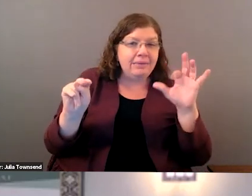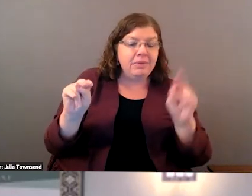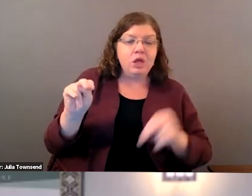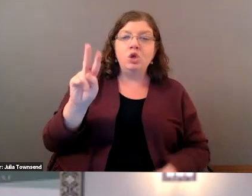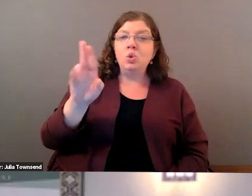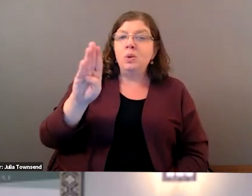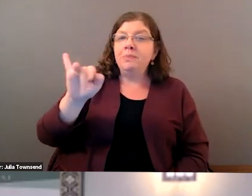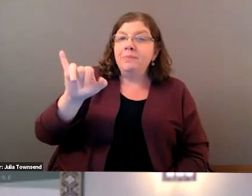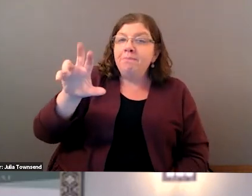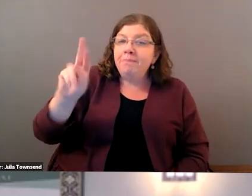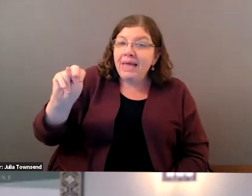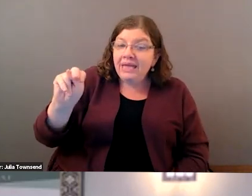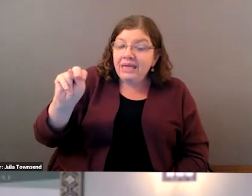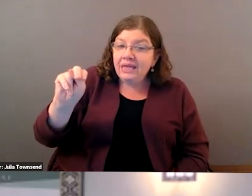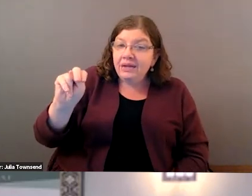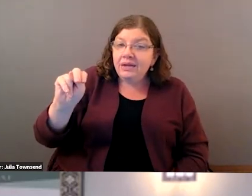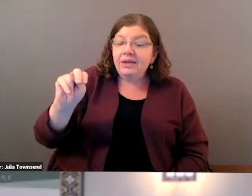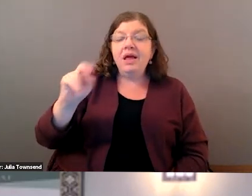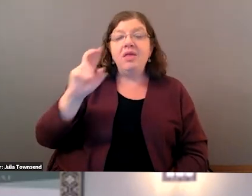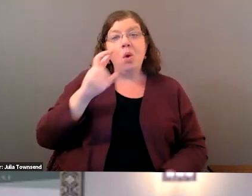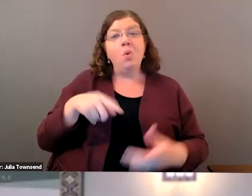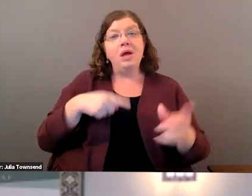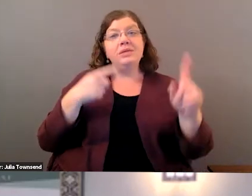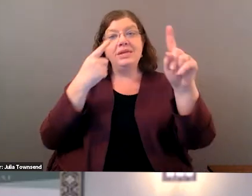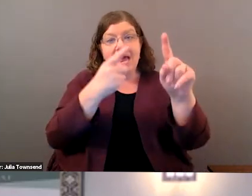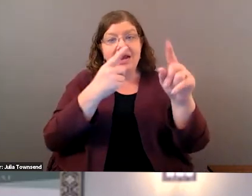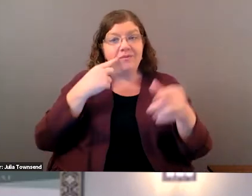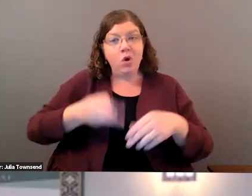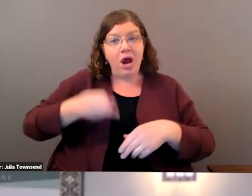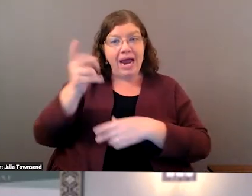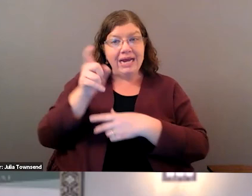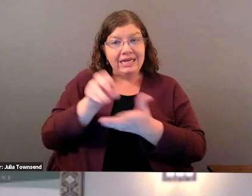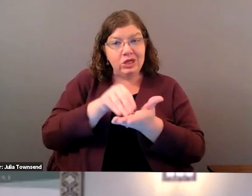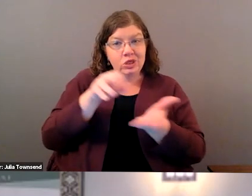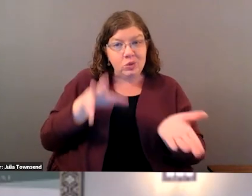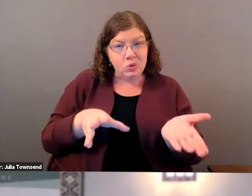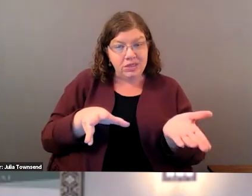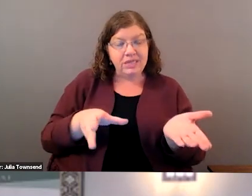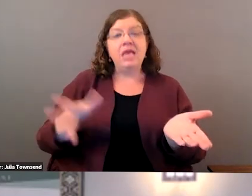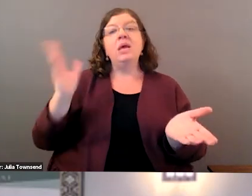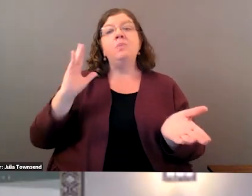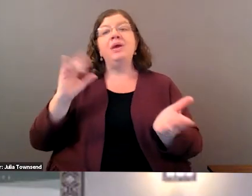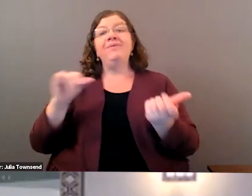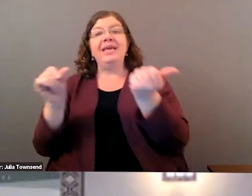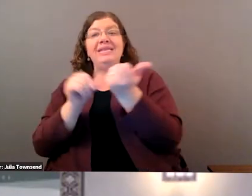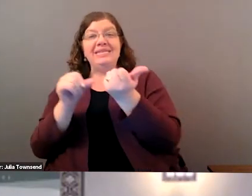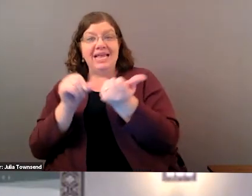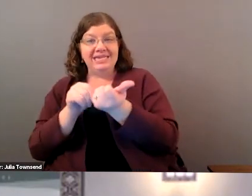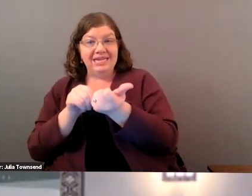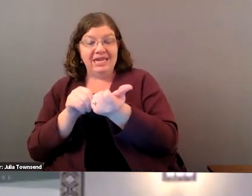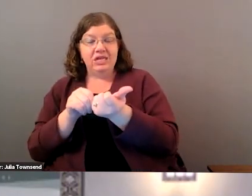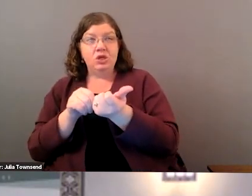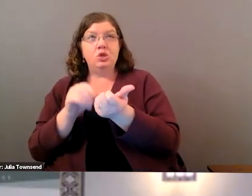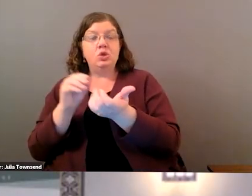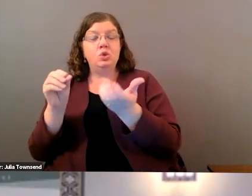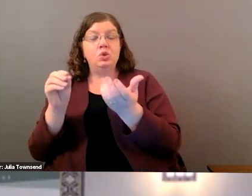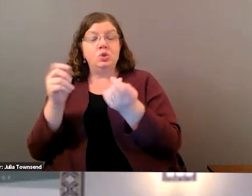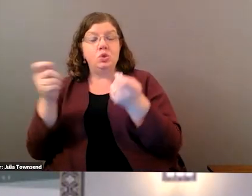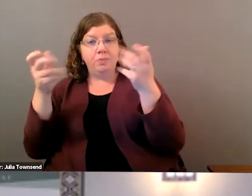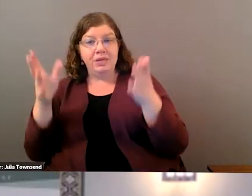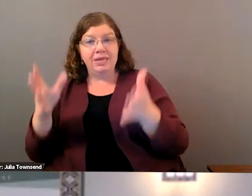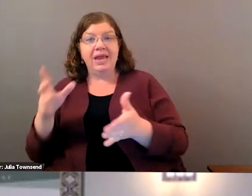students. Yes, the previous assistant superintendent at the LA, she's now our